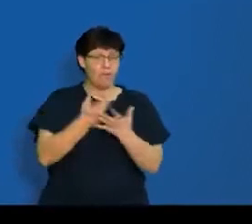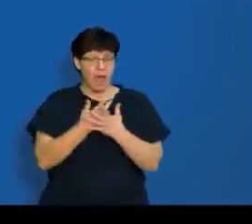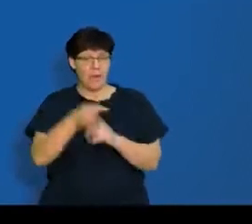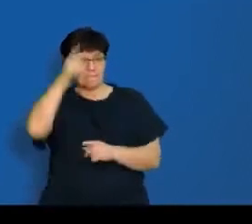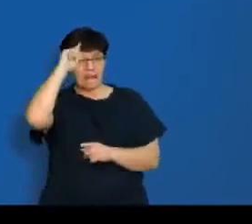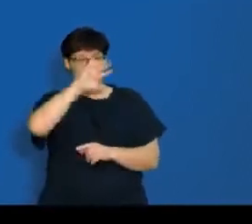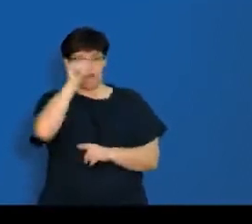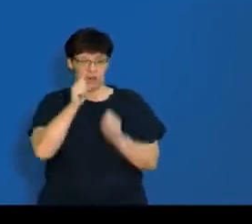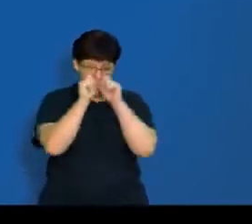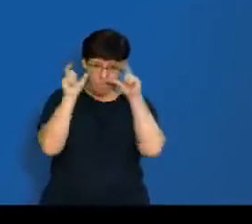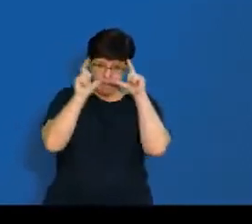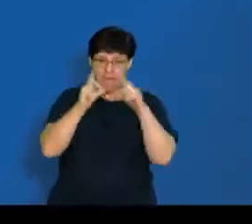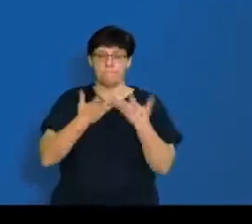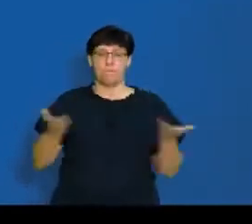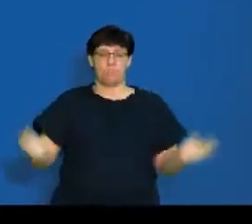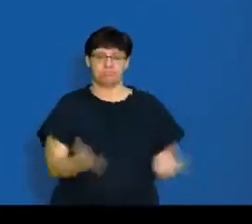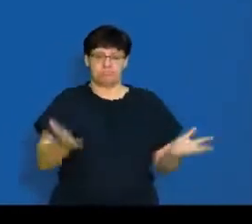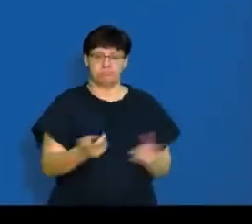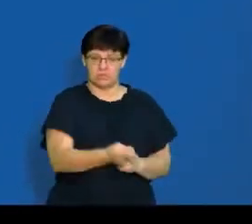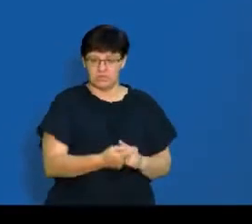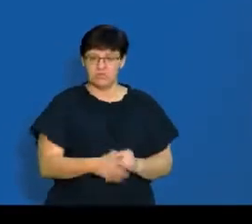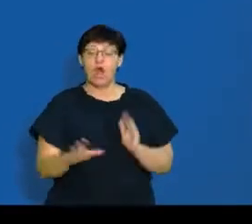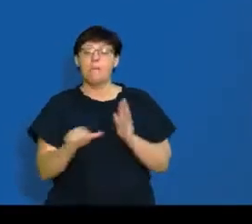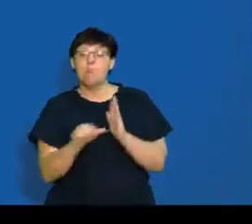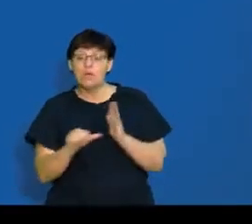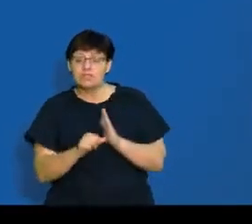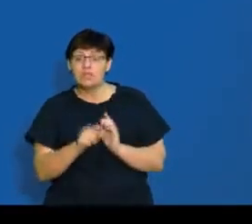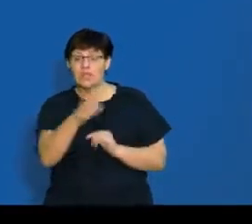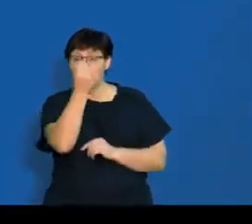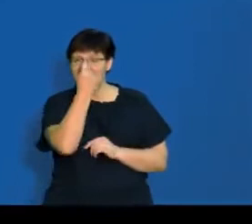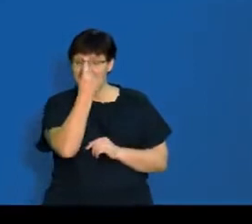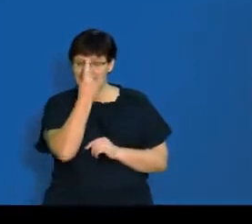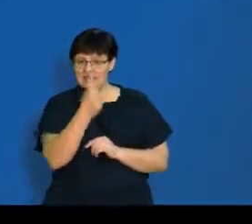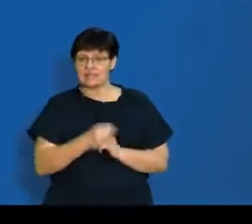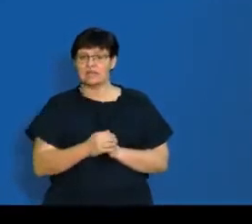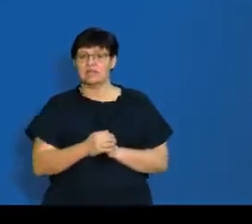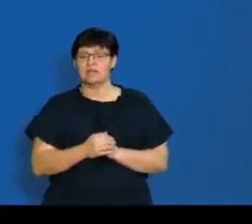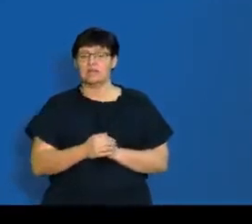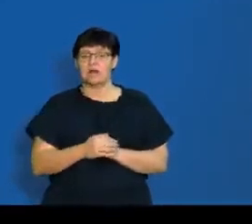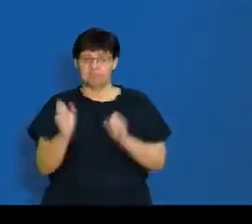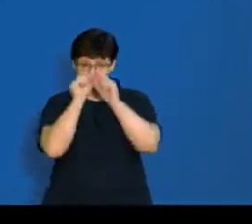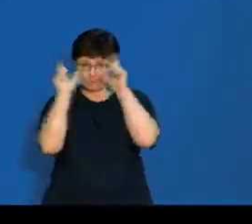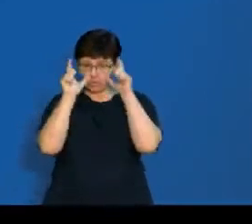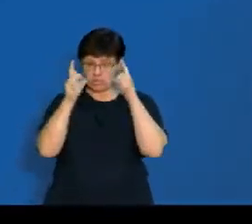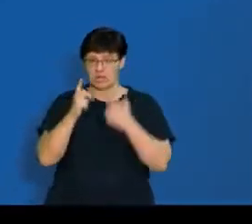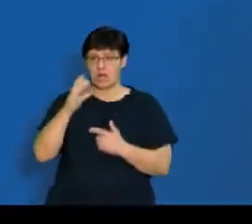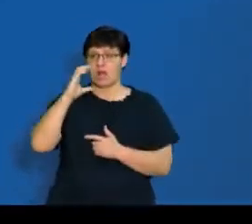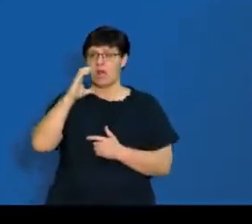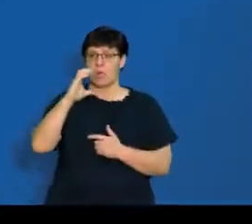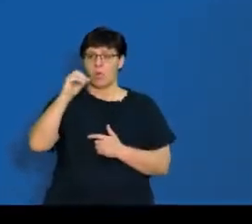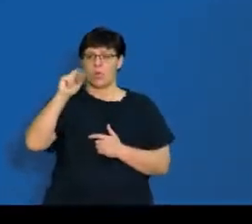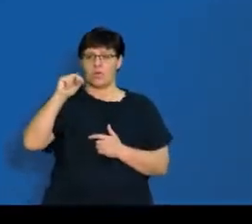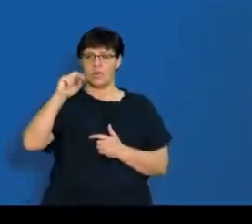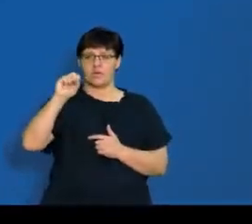South Africans? Okay, so it's very important for you to also understand the meaning of the word conscientize in order to understand